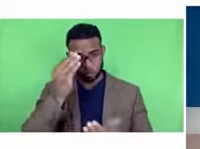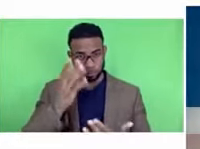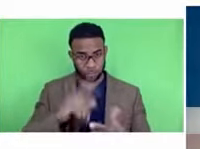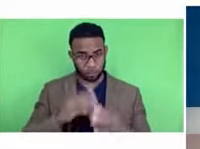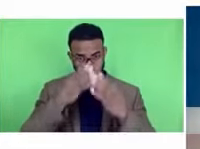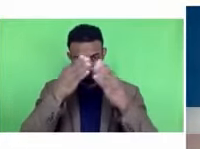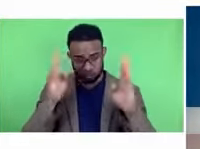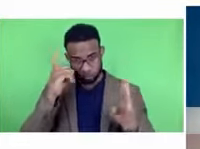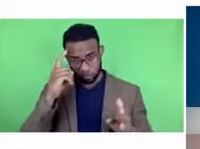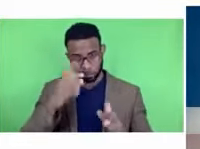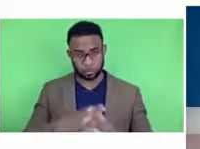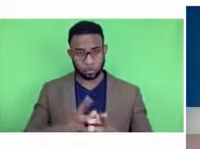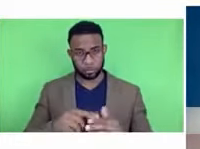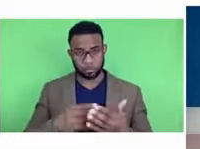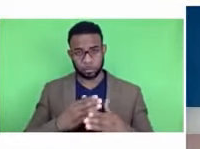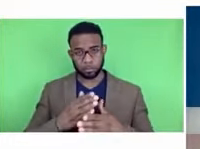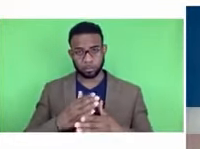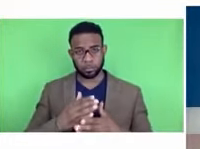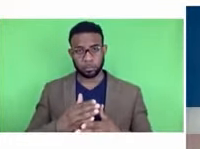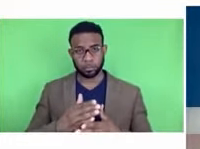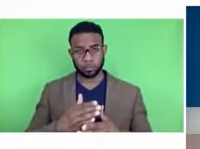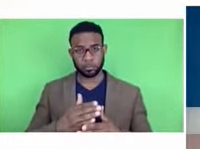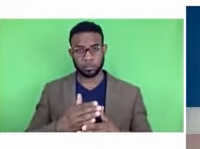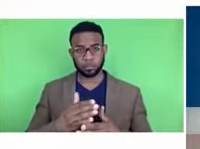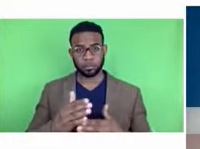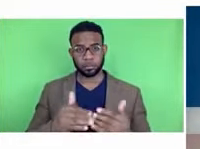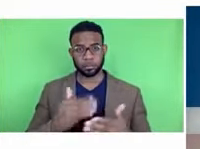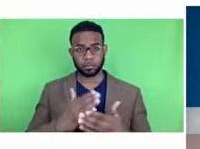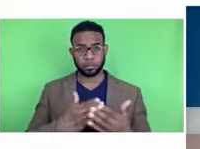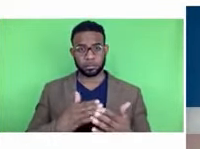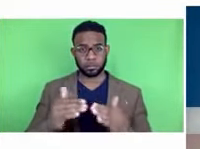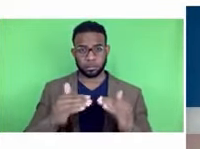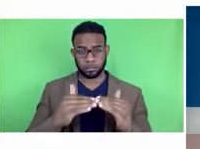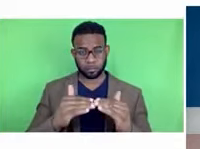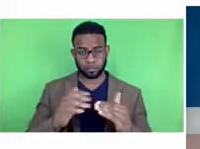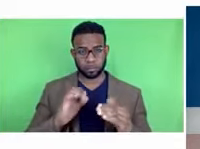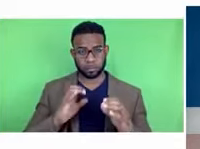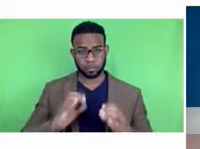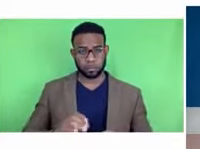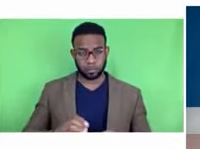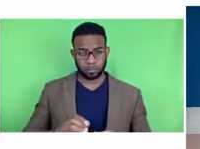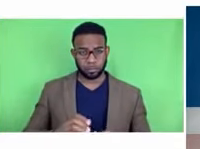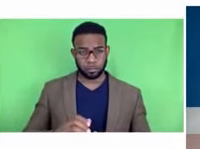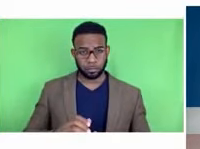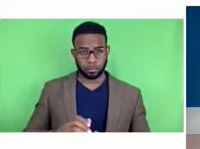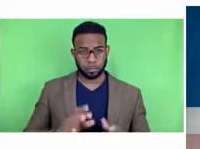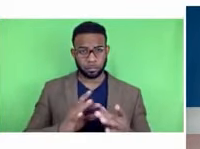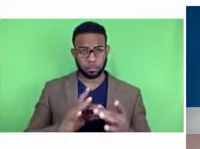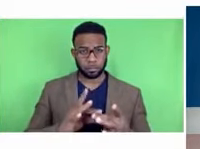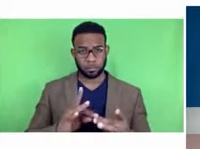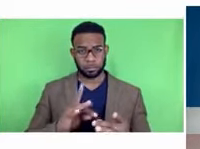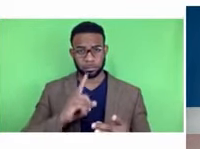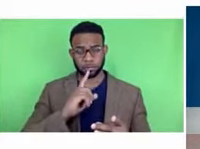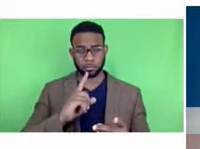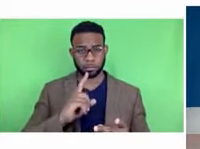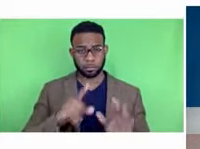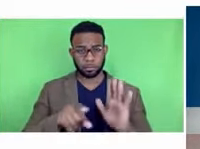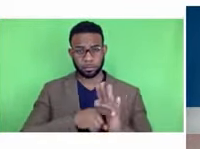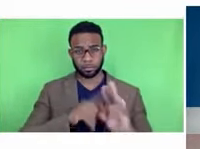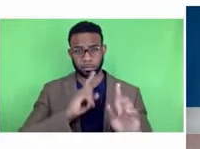open-minded to disclosure. So some of the fears that our clients kind of mentioned were a negative